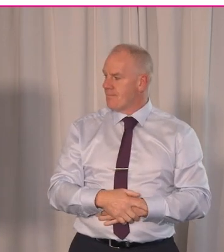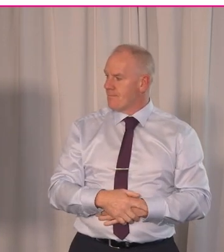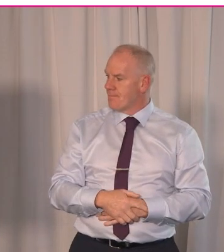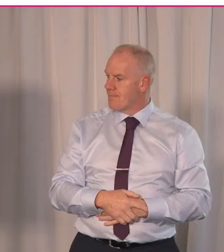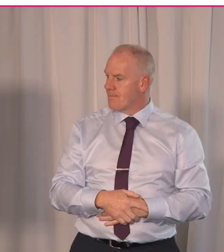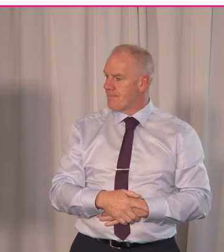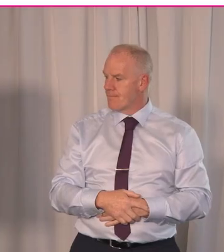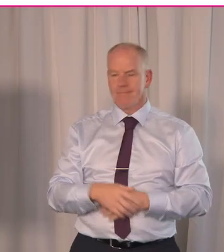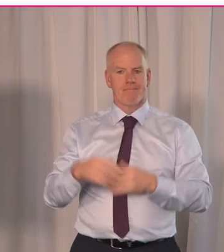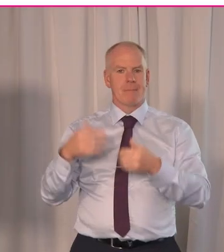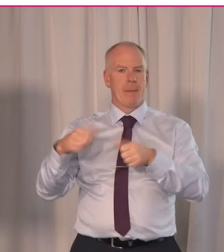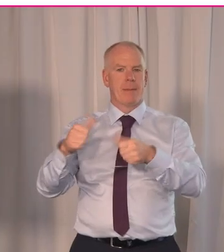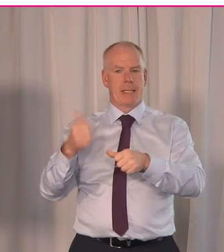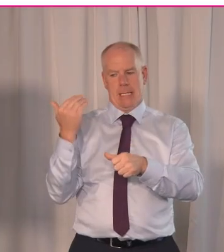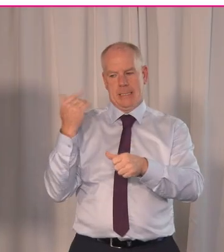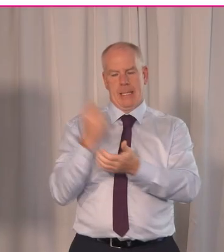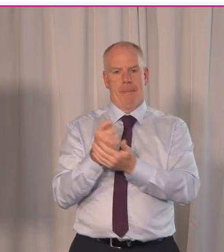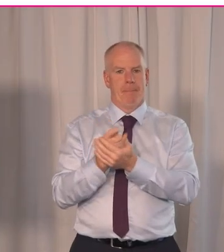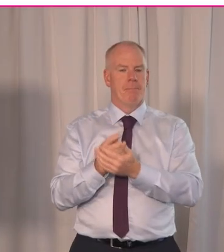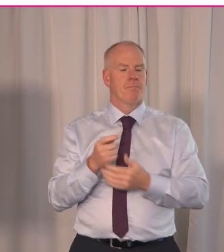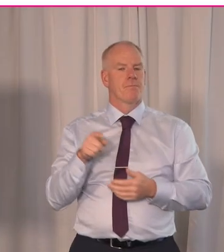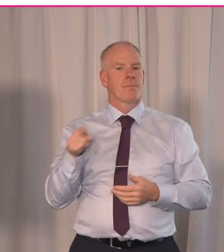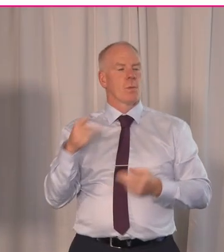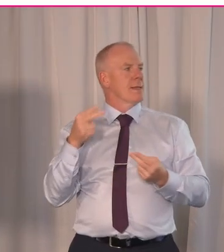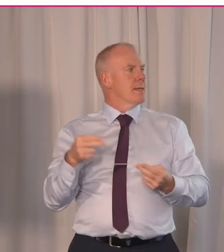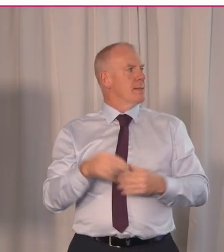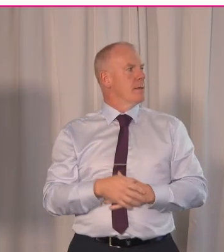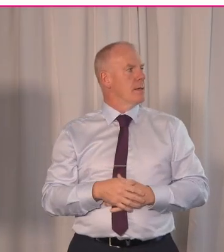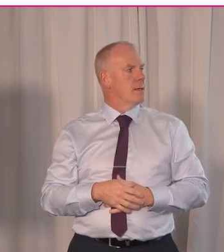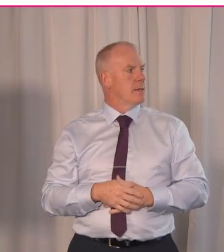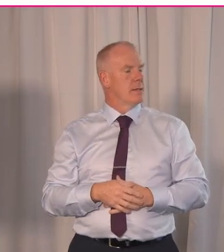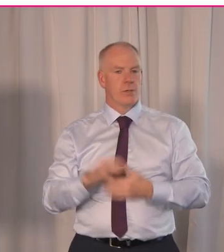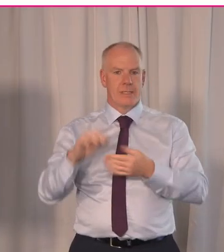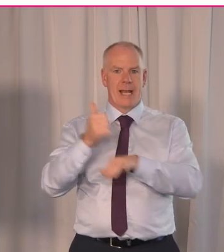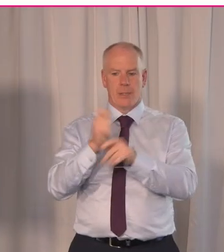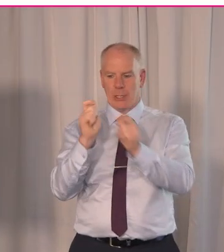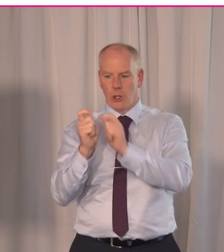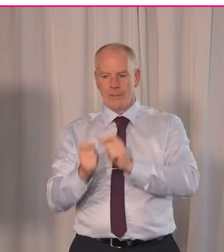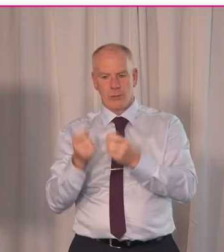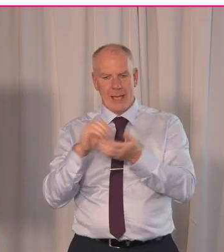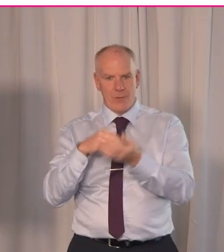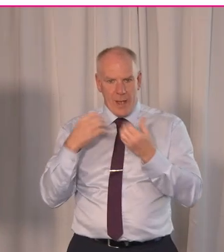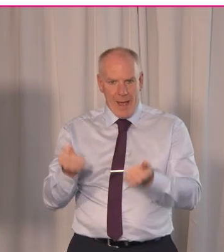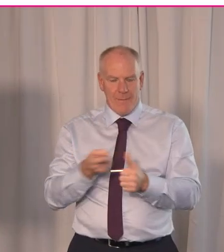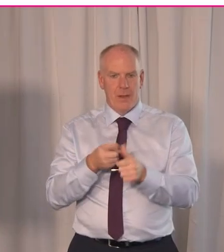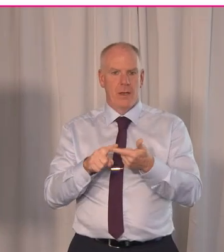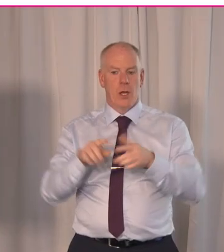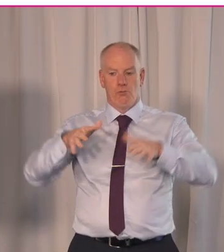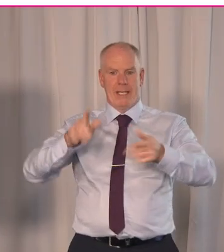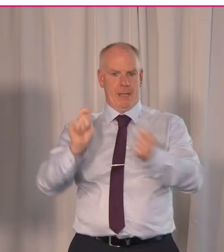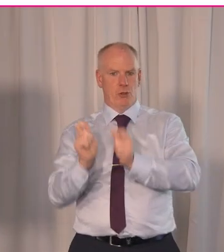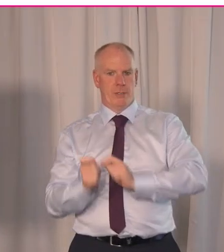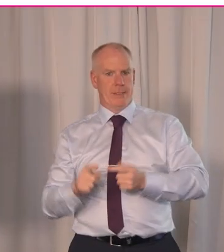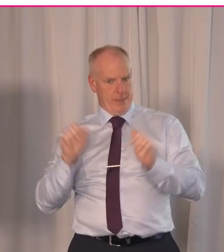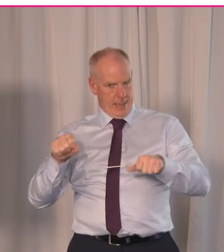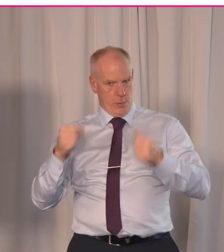initiative that was implemented. But we need to implement adjustments. We need to have reasonable